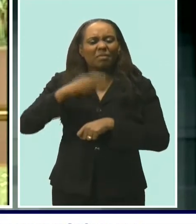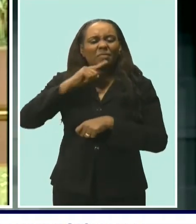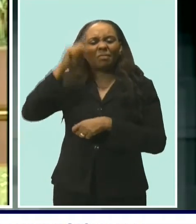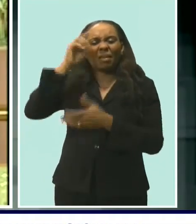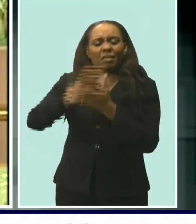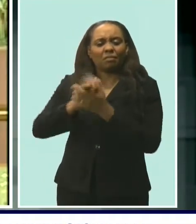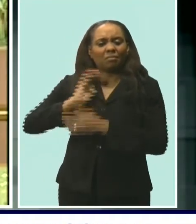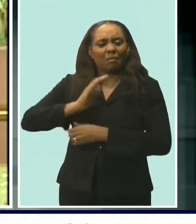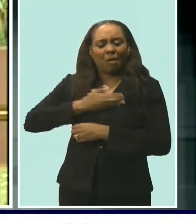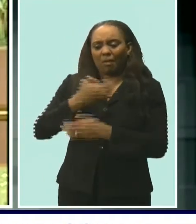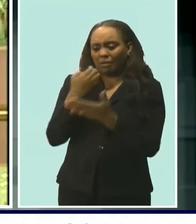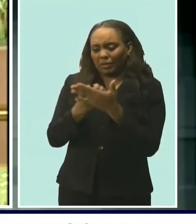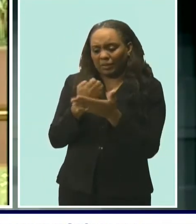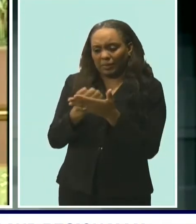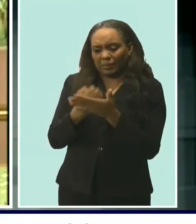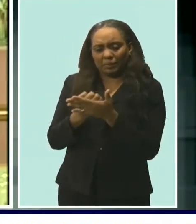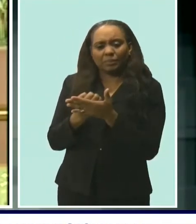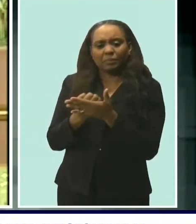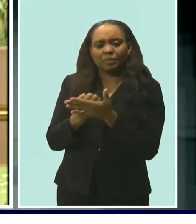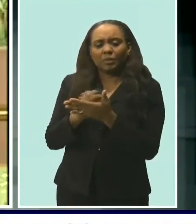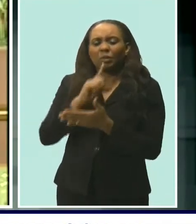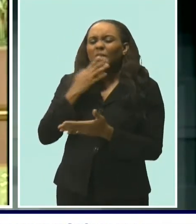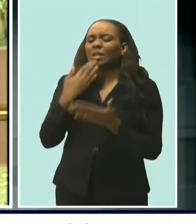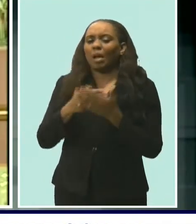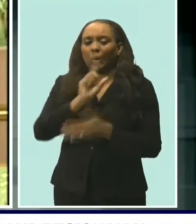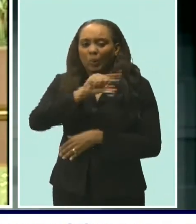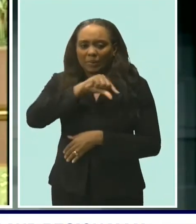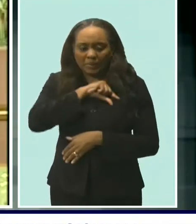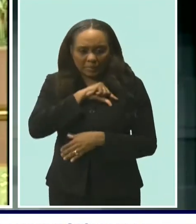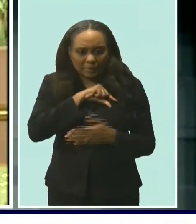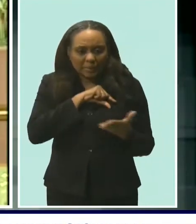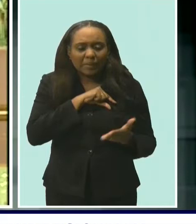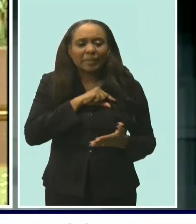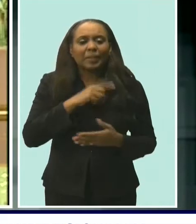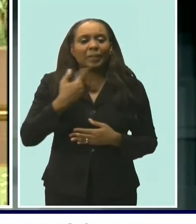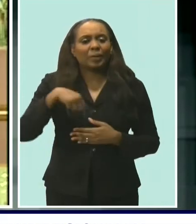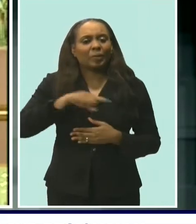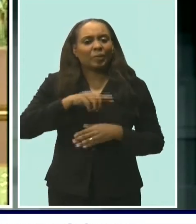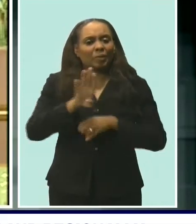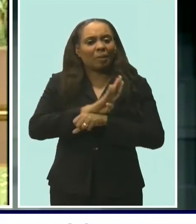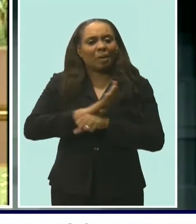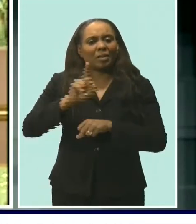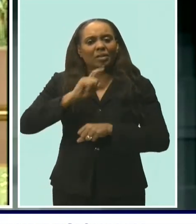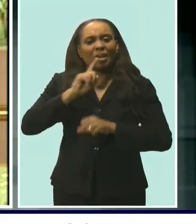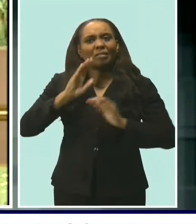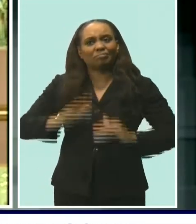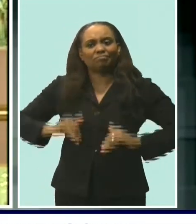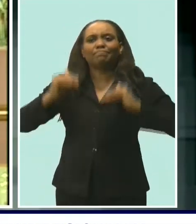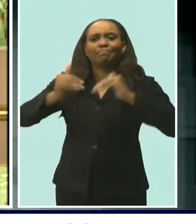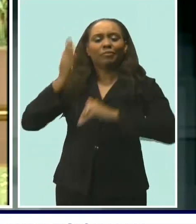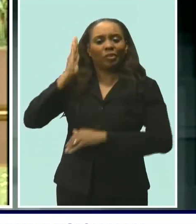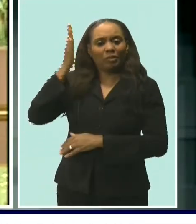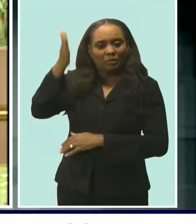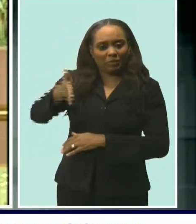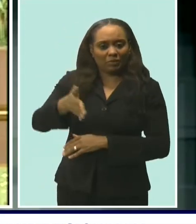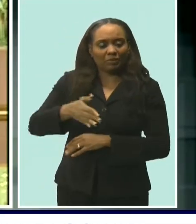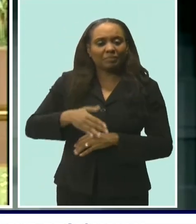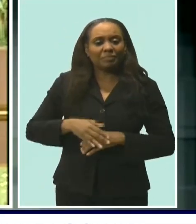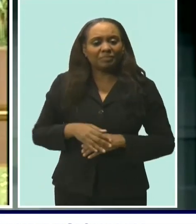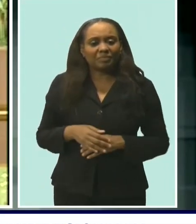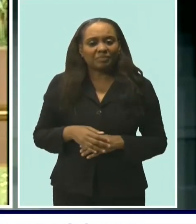our economic performance has been of a quality that will qualify us to look to the future to